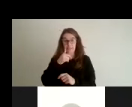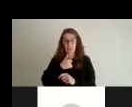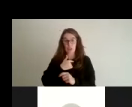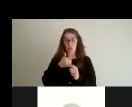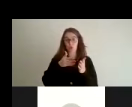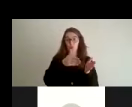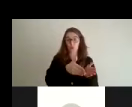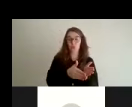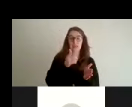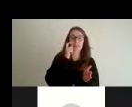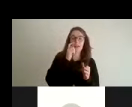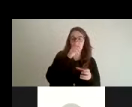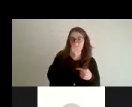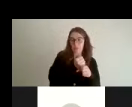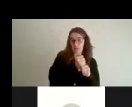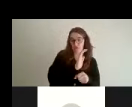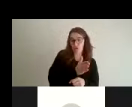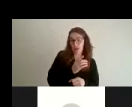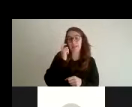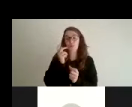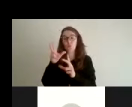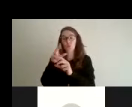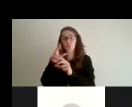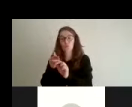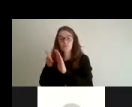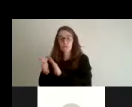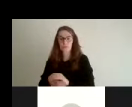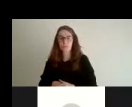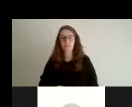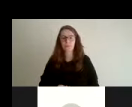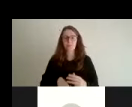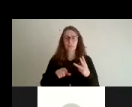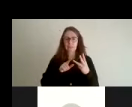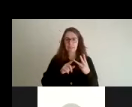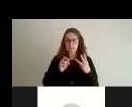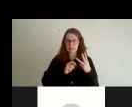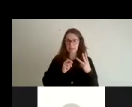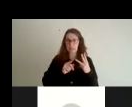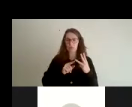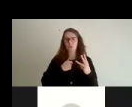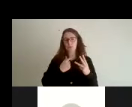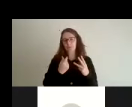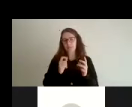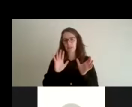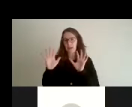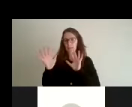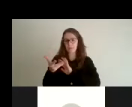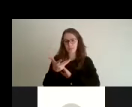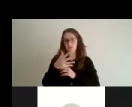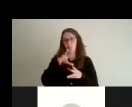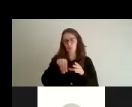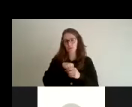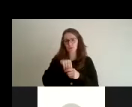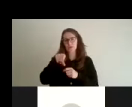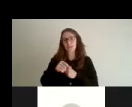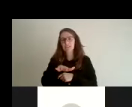mentees. We need to start to work, as already we pointed out, on inclusive teaching, and we also call it scientific literacy.